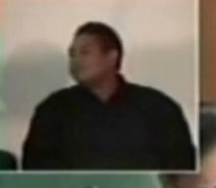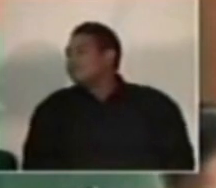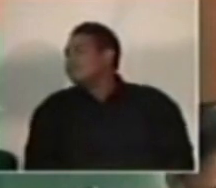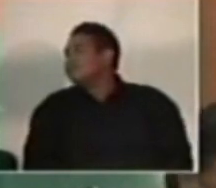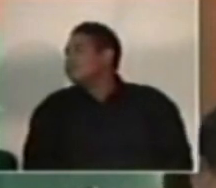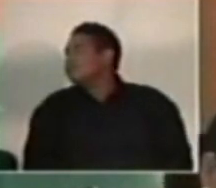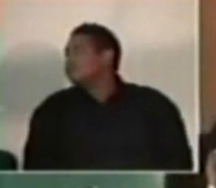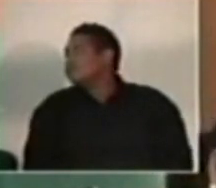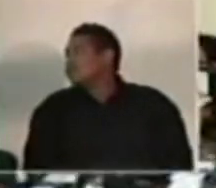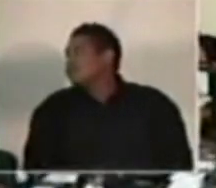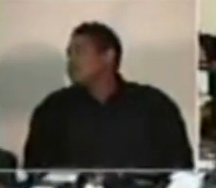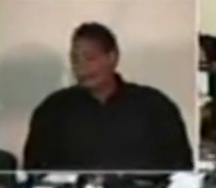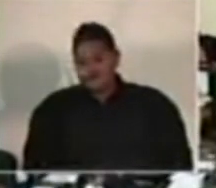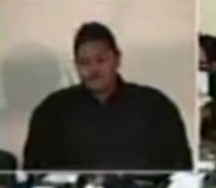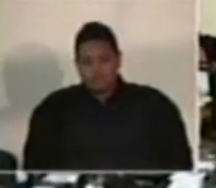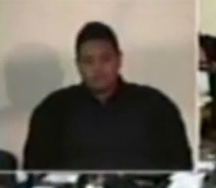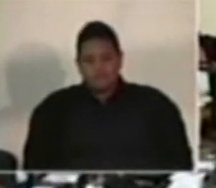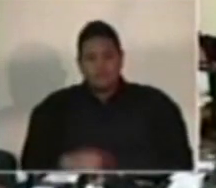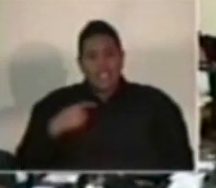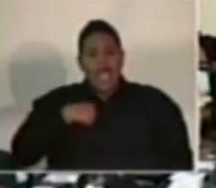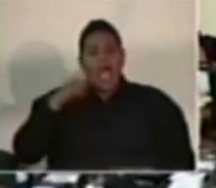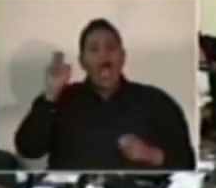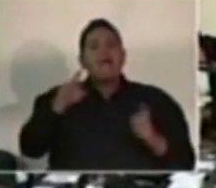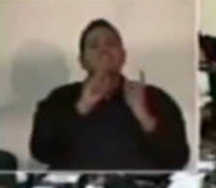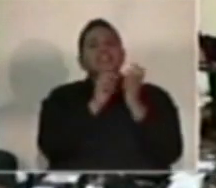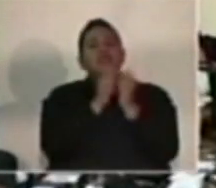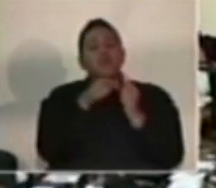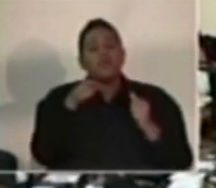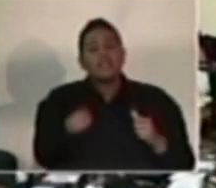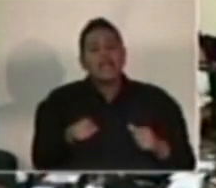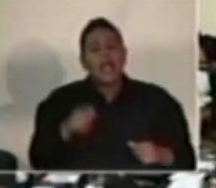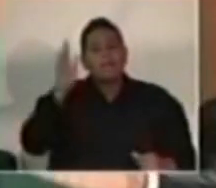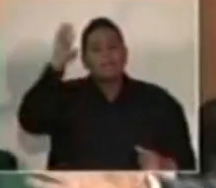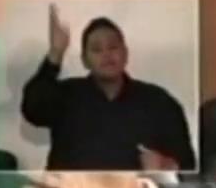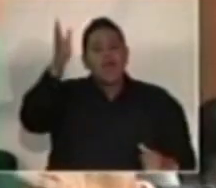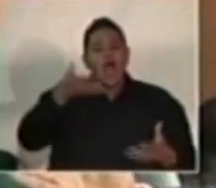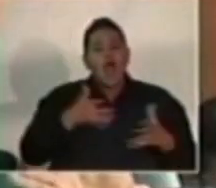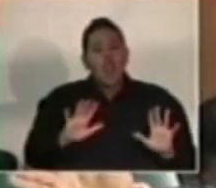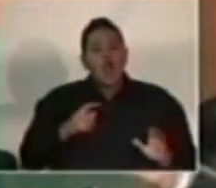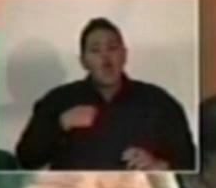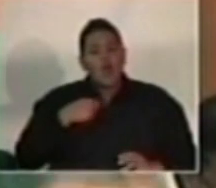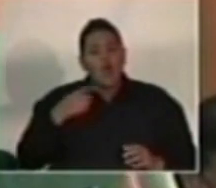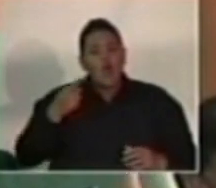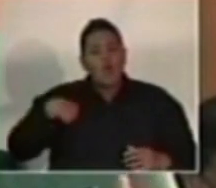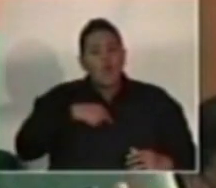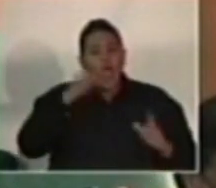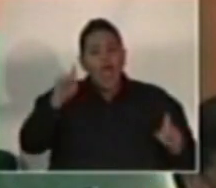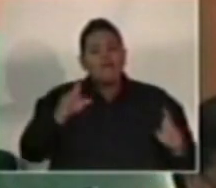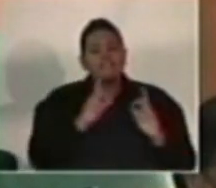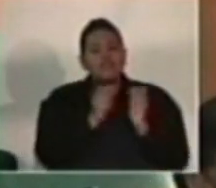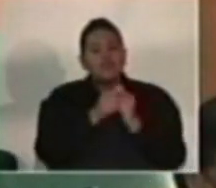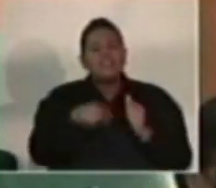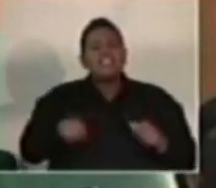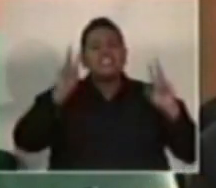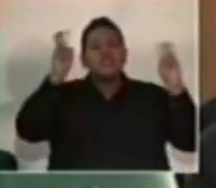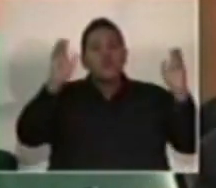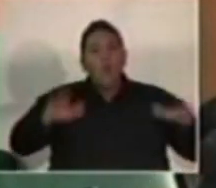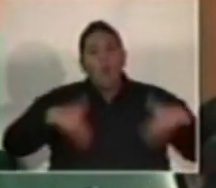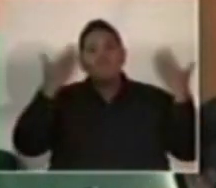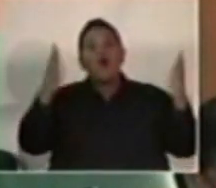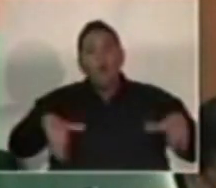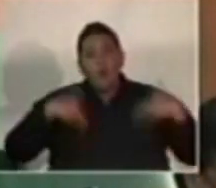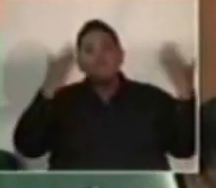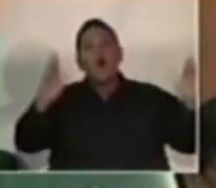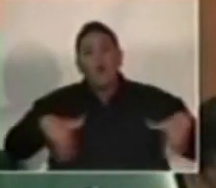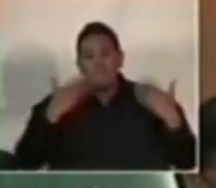alone. Damn foolishness. I have had to be dealing with Mr. Speaker, allow me. No, hold on. We have had to be dealing with this issue over and over